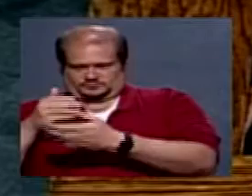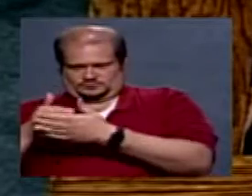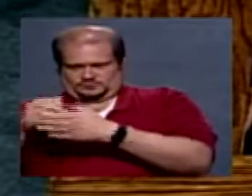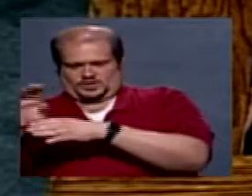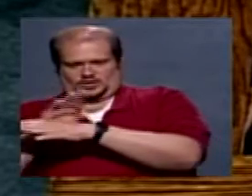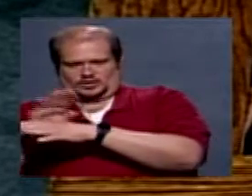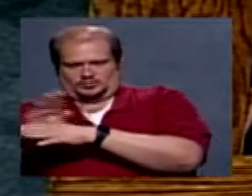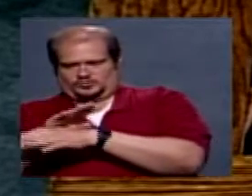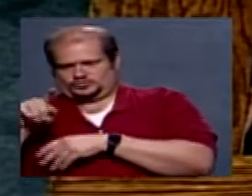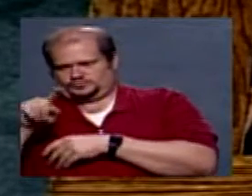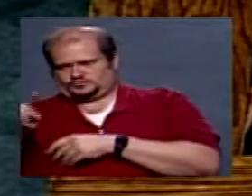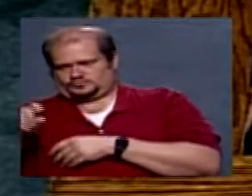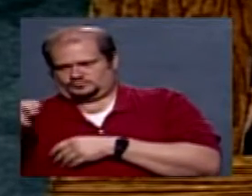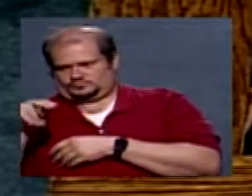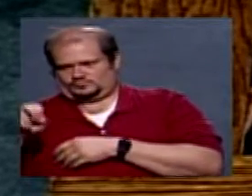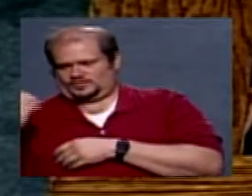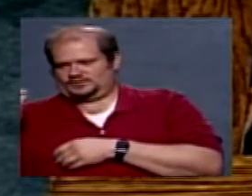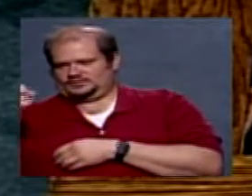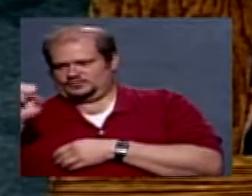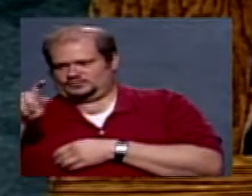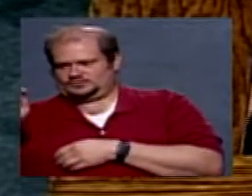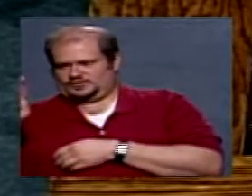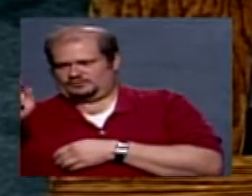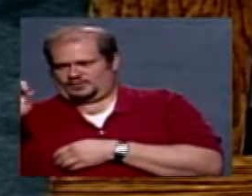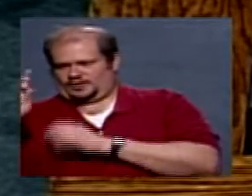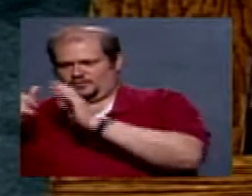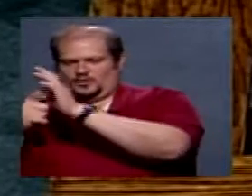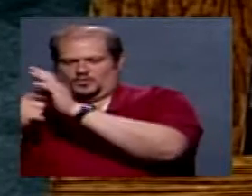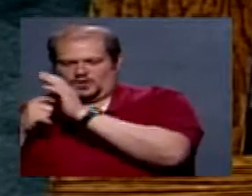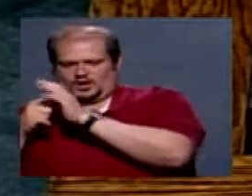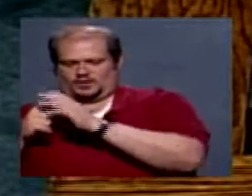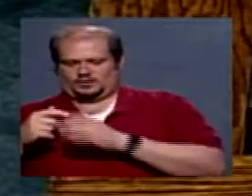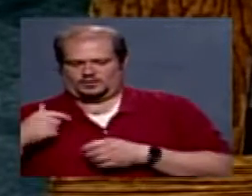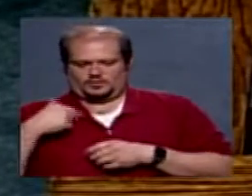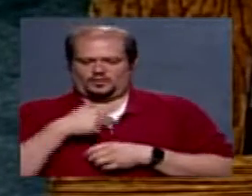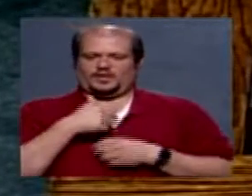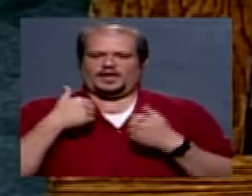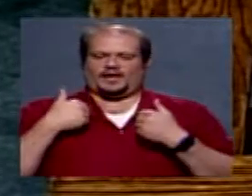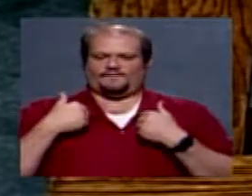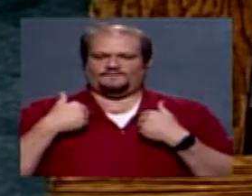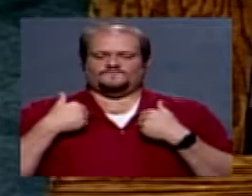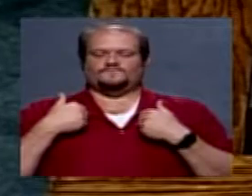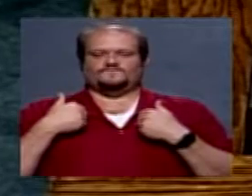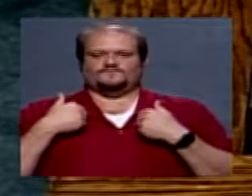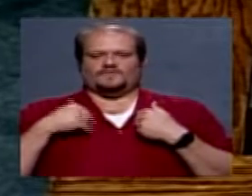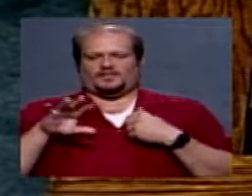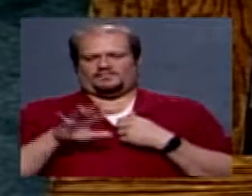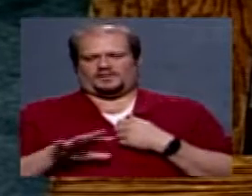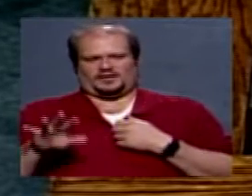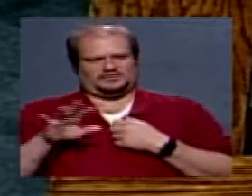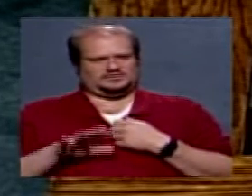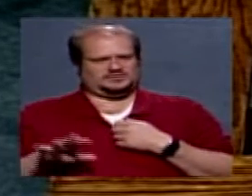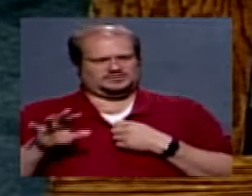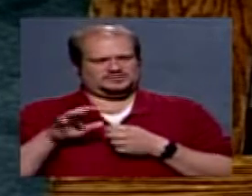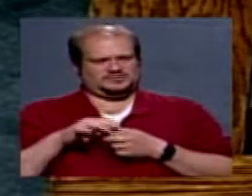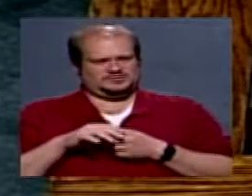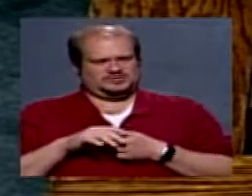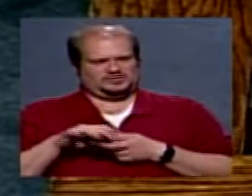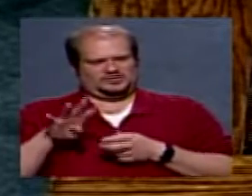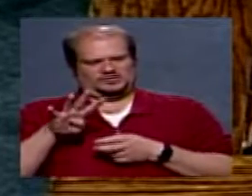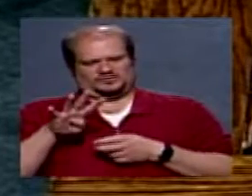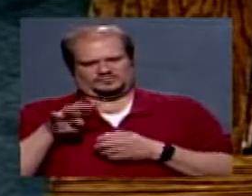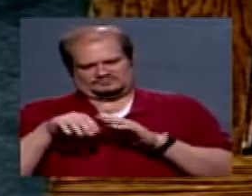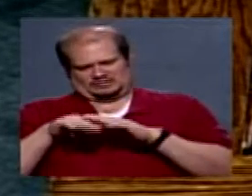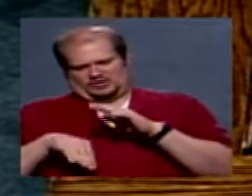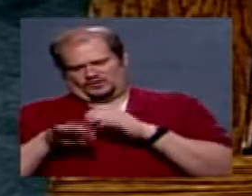commercial zoning, there would be 0 setback requirement. And we have about 40,